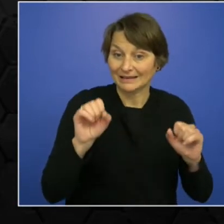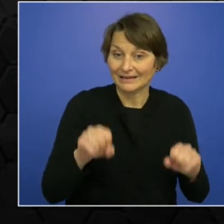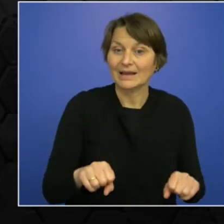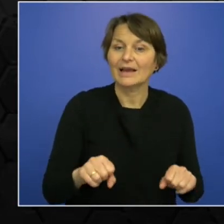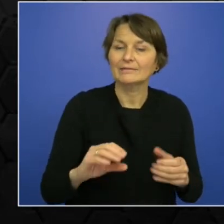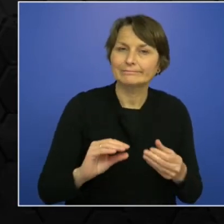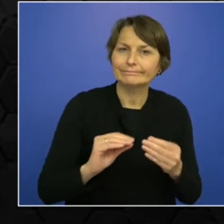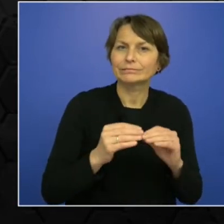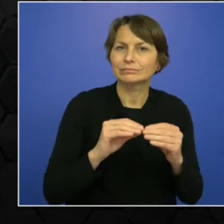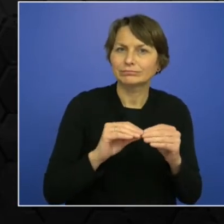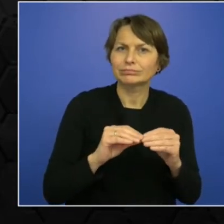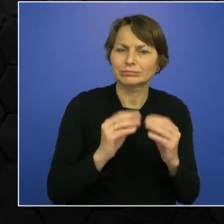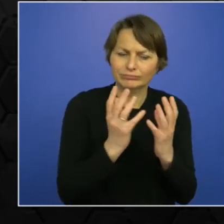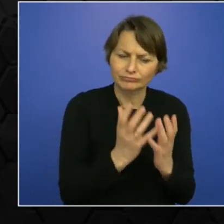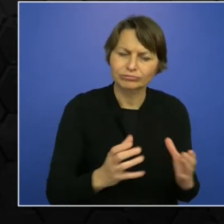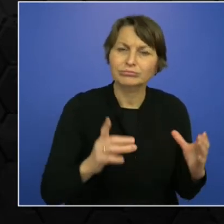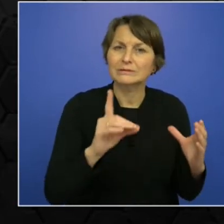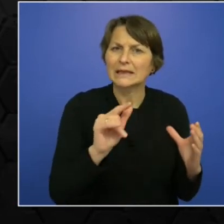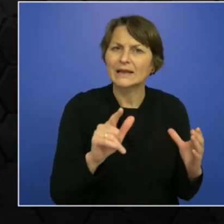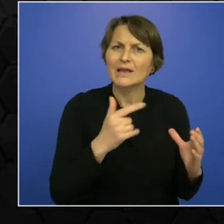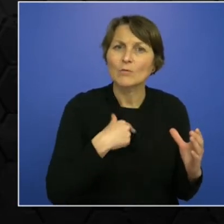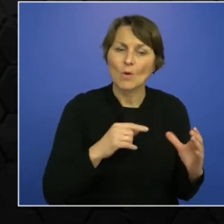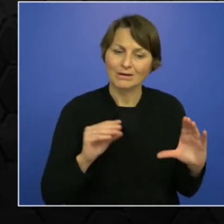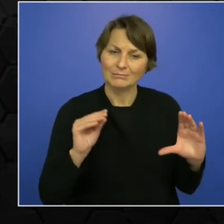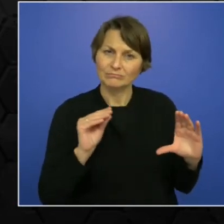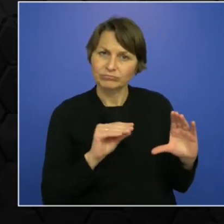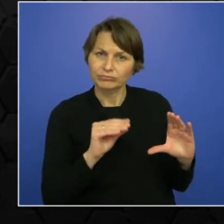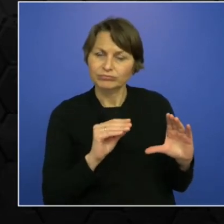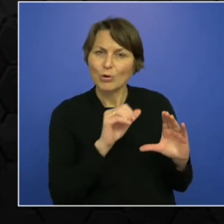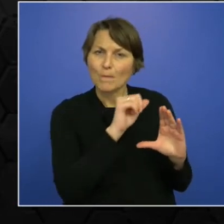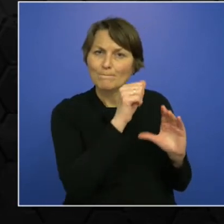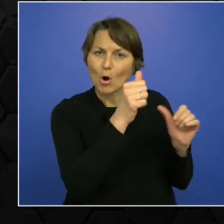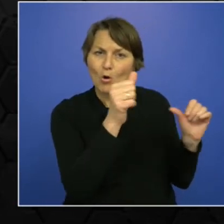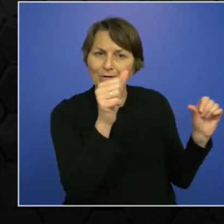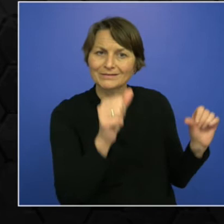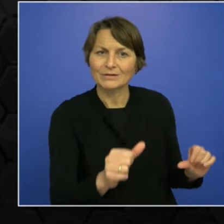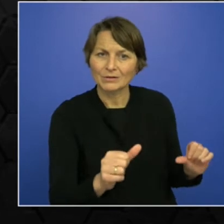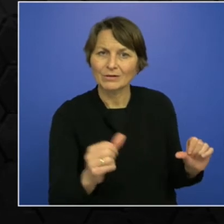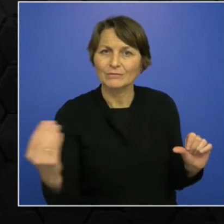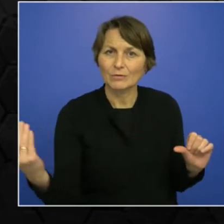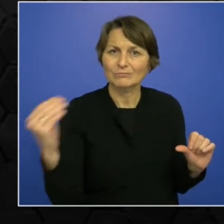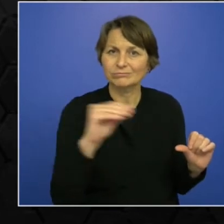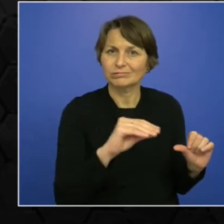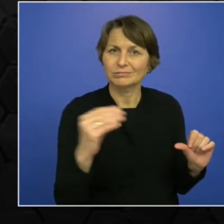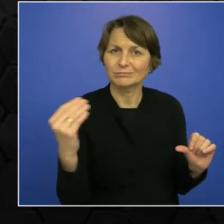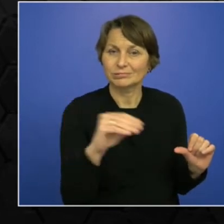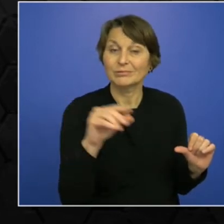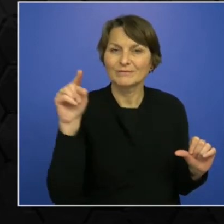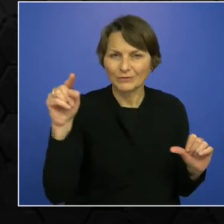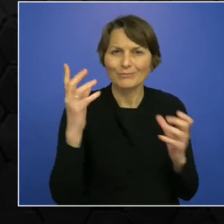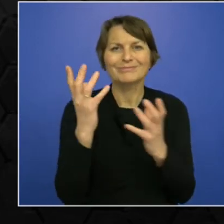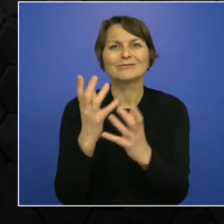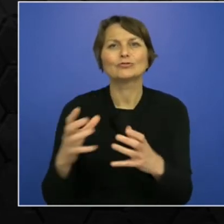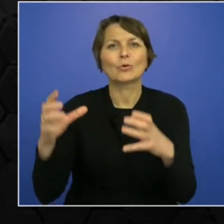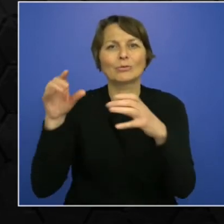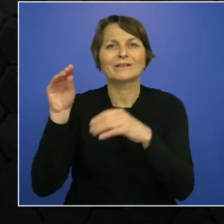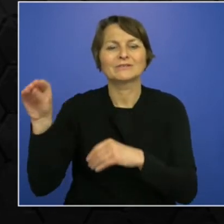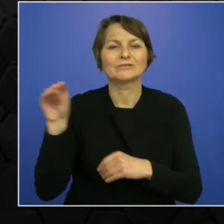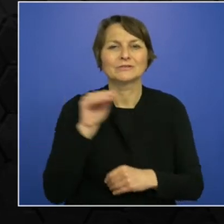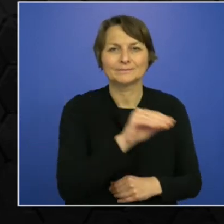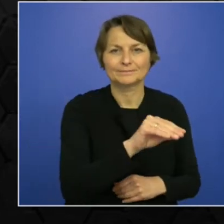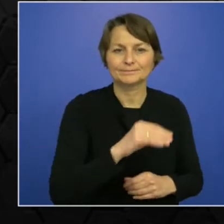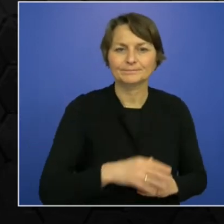now use it in our model, we're getting the data now from Azure Blob Storage. So that's just a